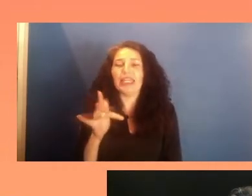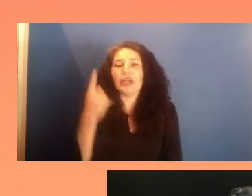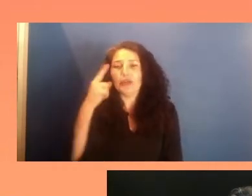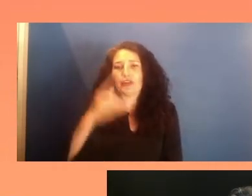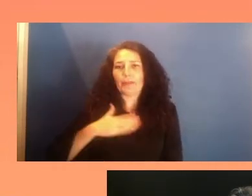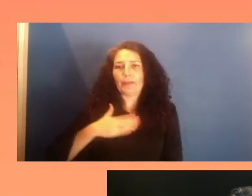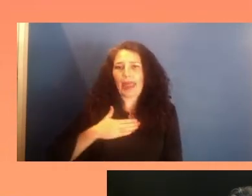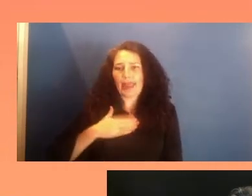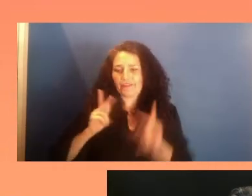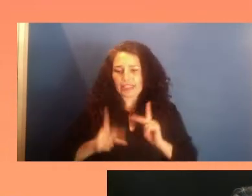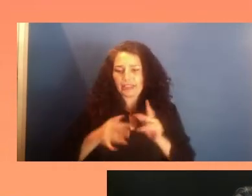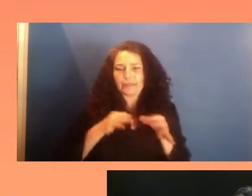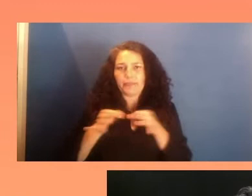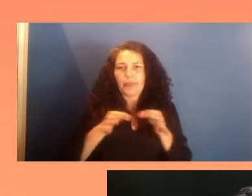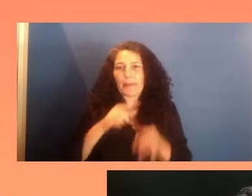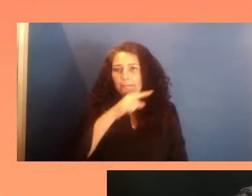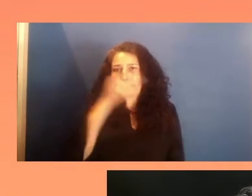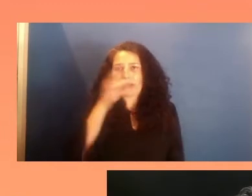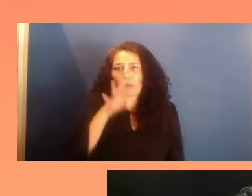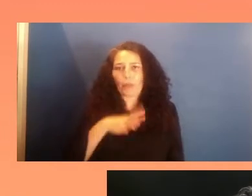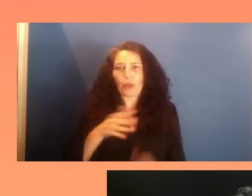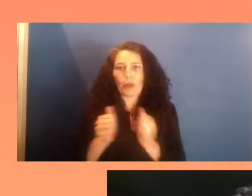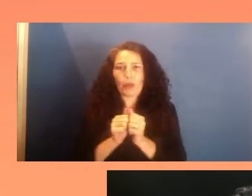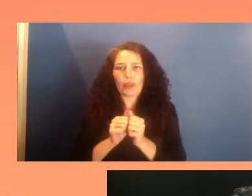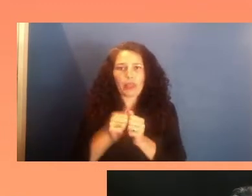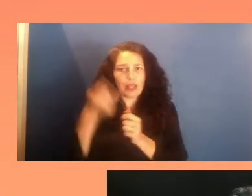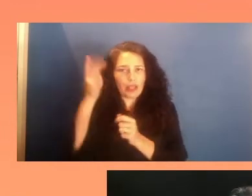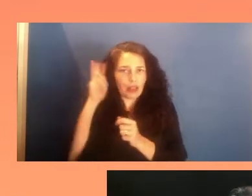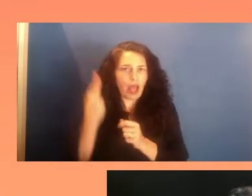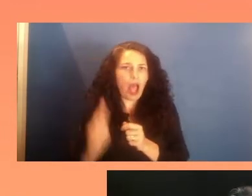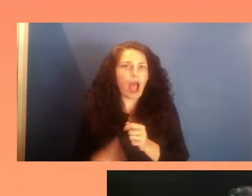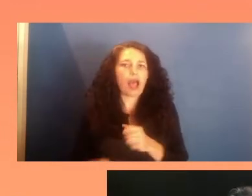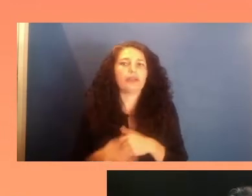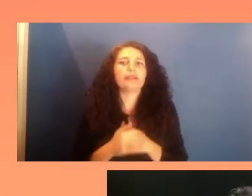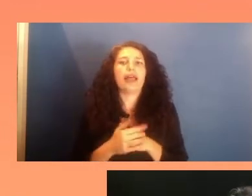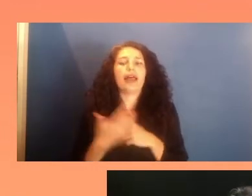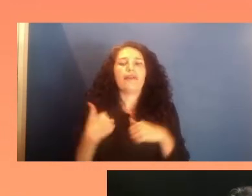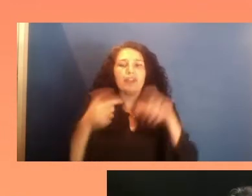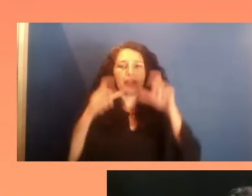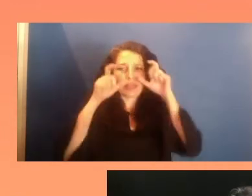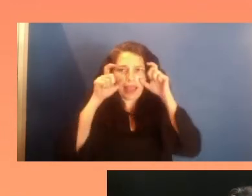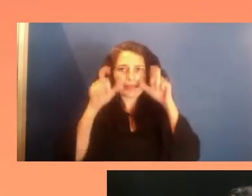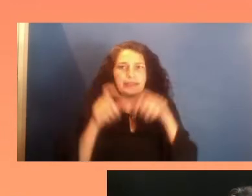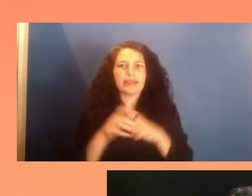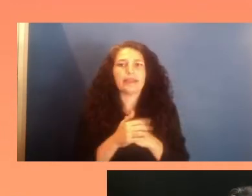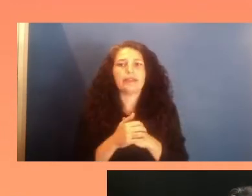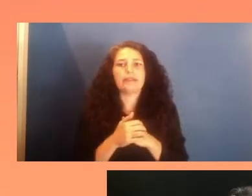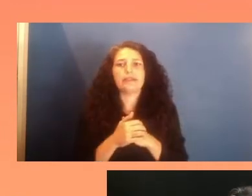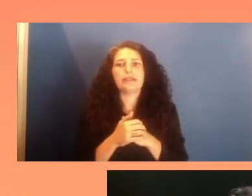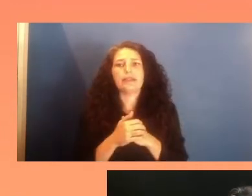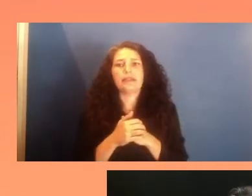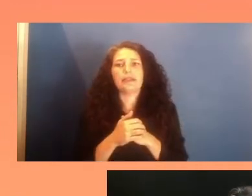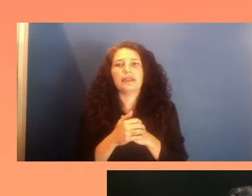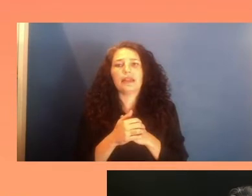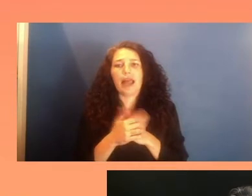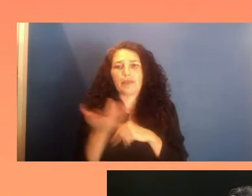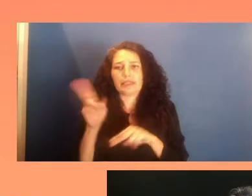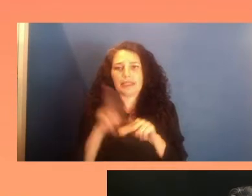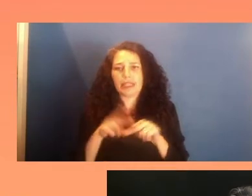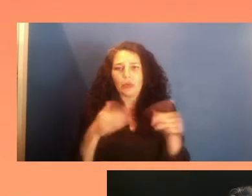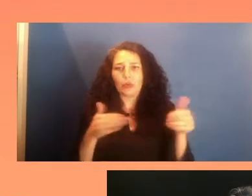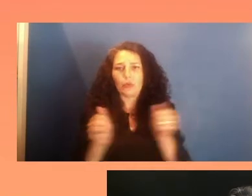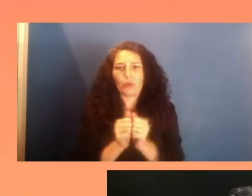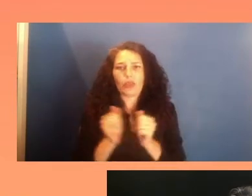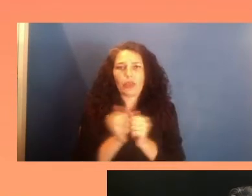physical descriptor, I'm a Black woman with long locks. I'm wearing glasses. I am sitting in a room with a wooden